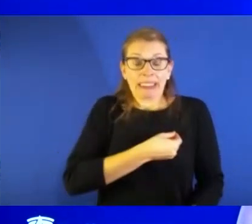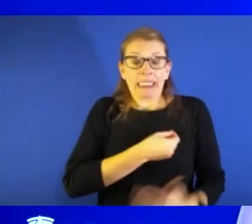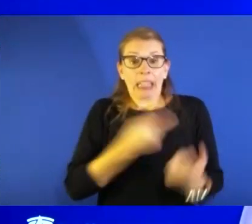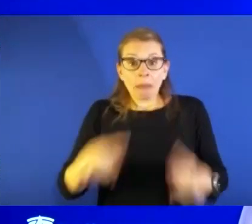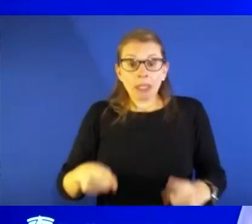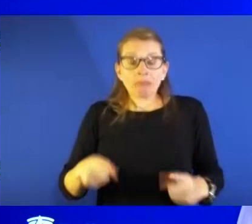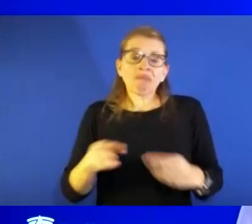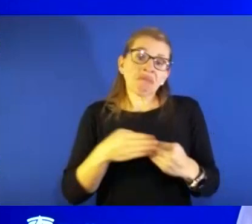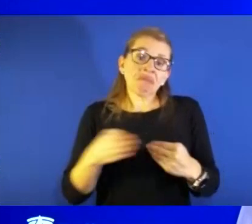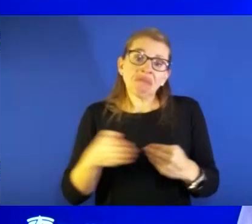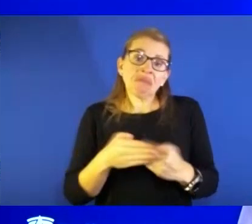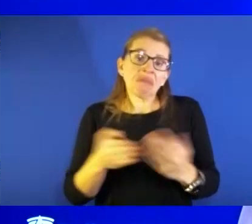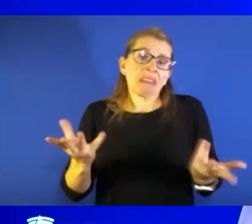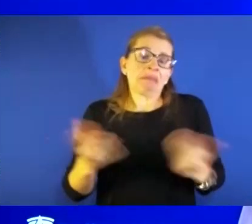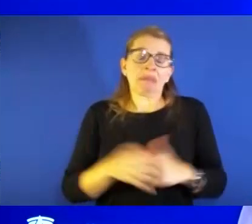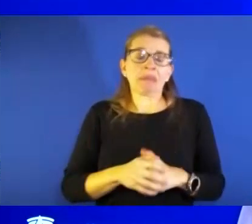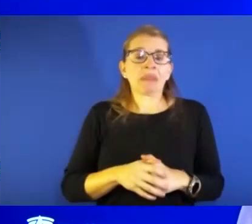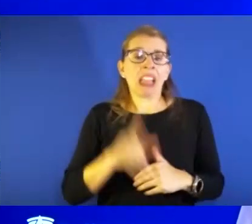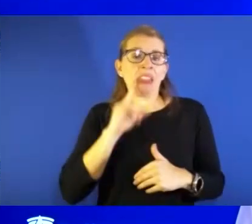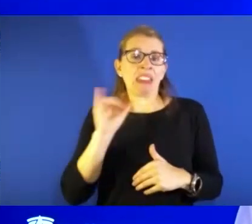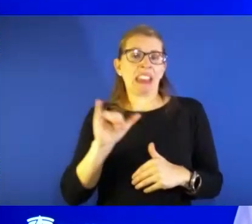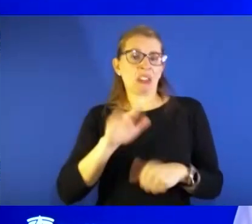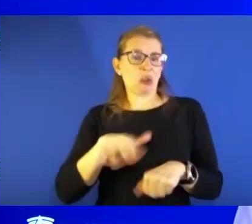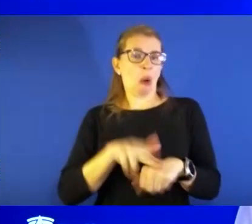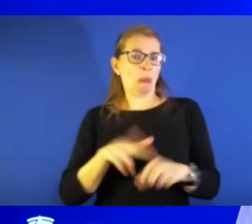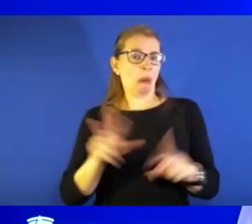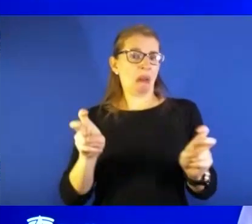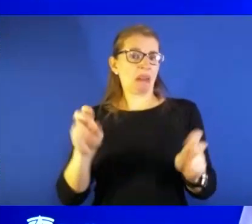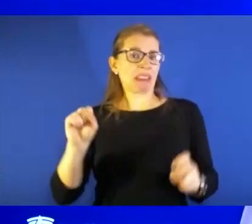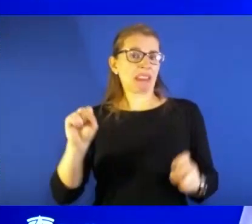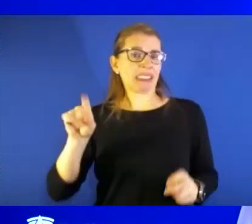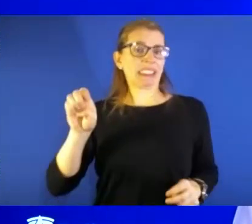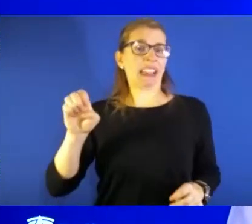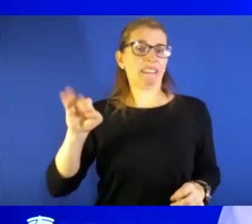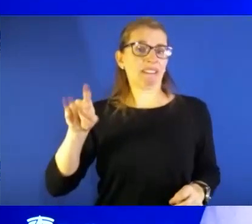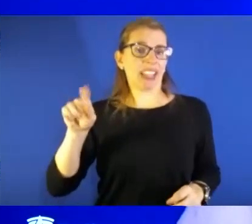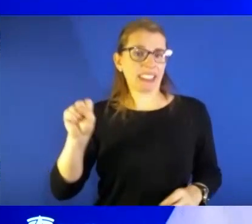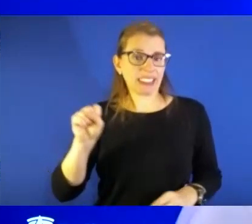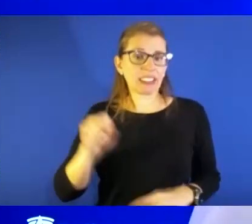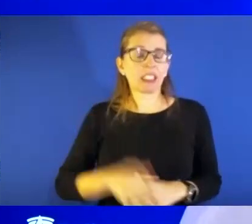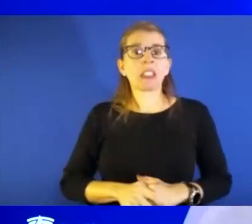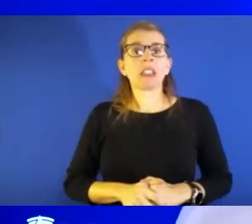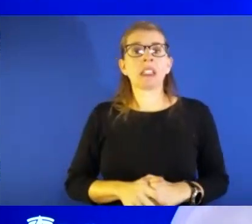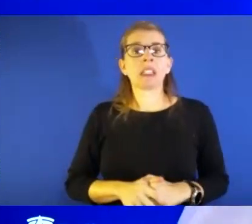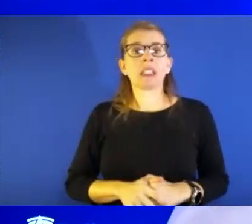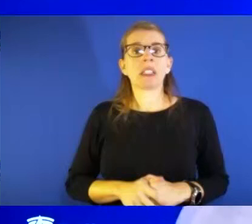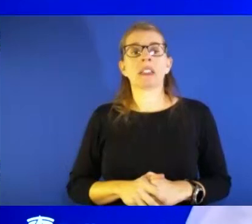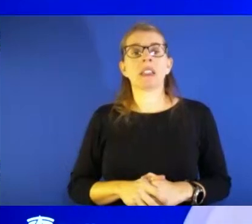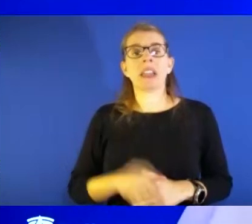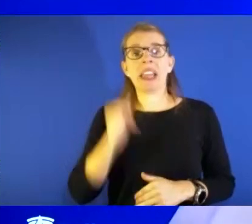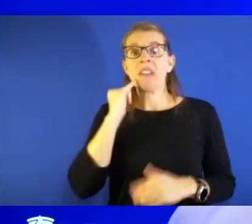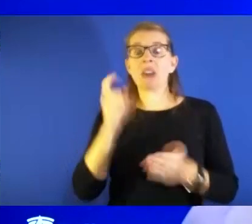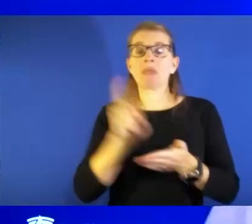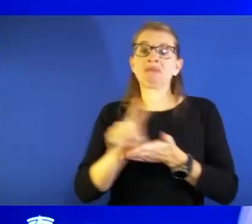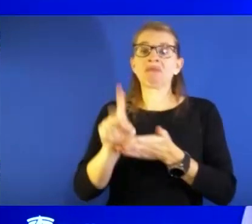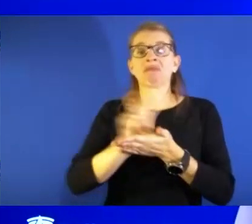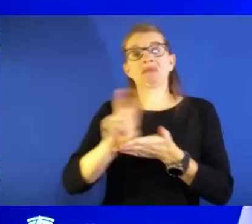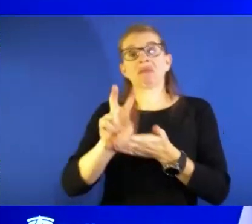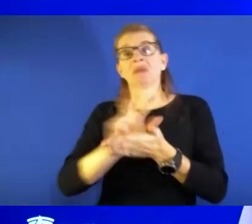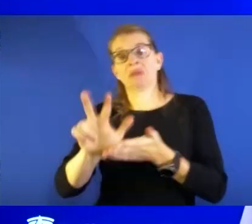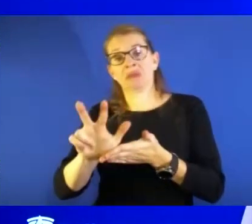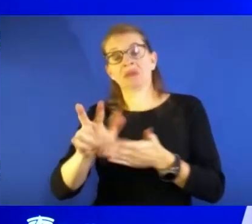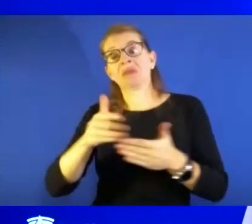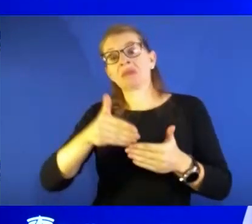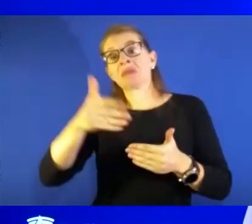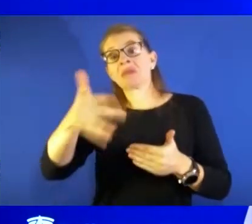that would be part of the normal side effects that someone might feel. If it's, a week, 2 weeks, 3 weeks out, I would probably